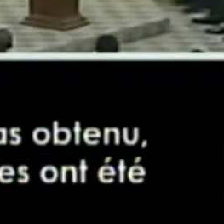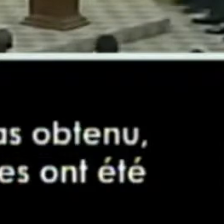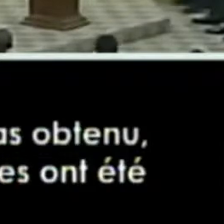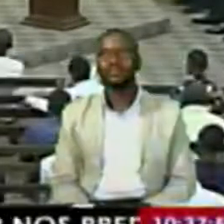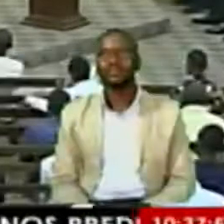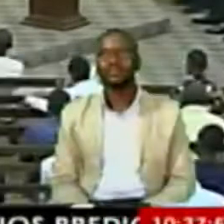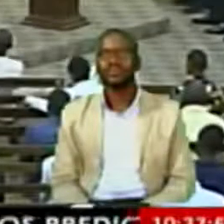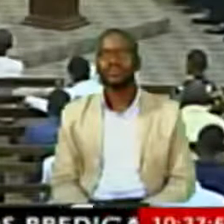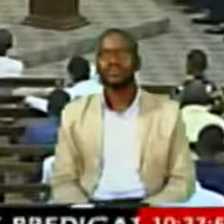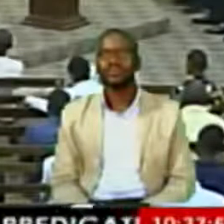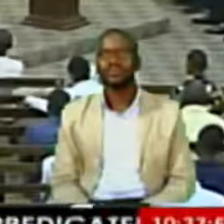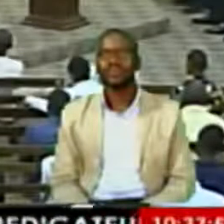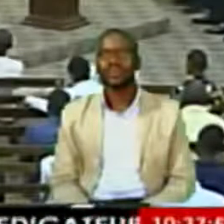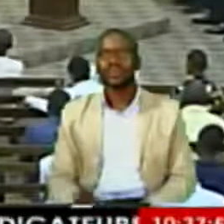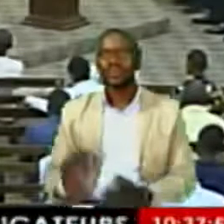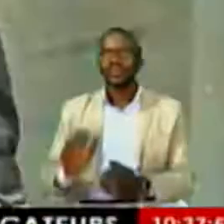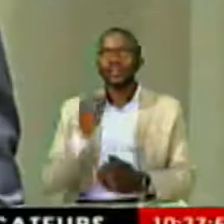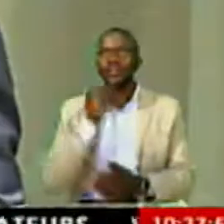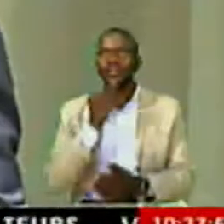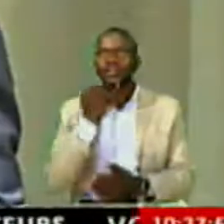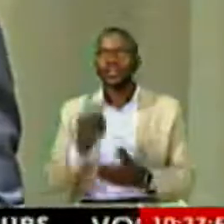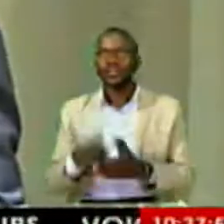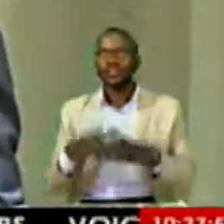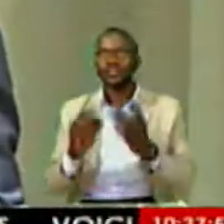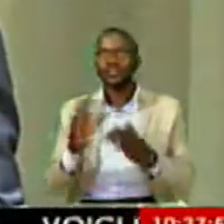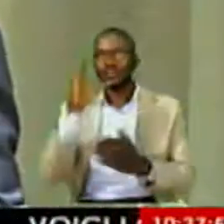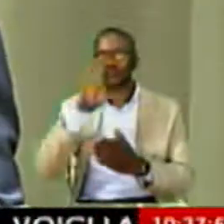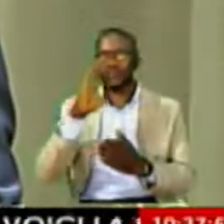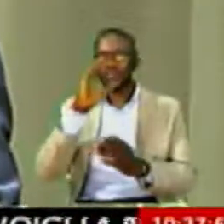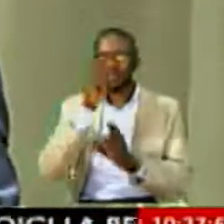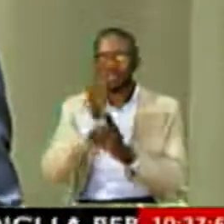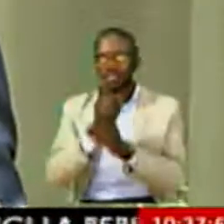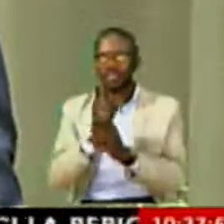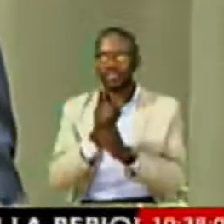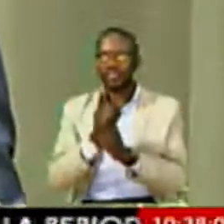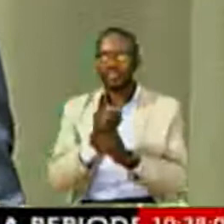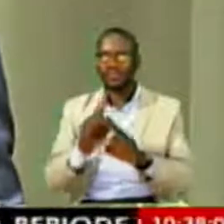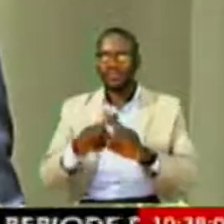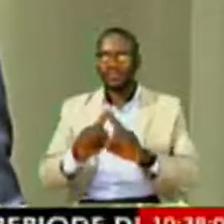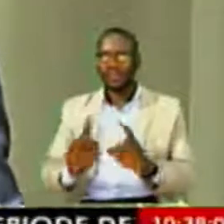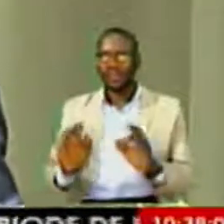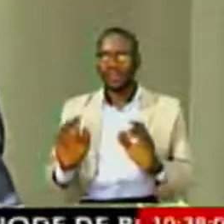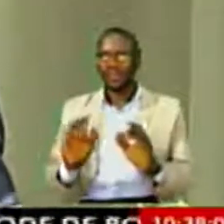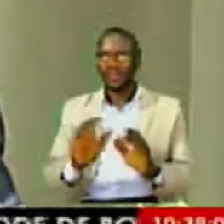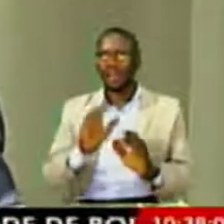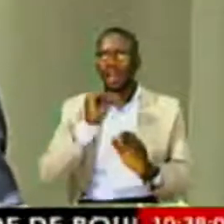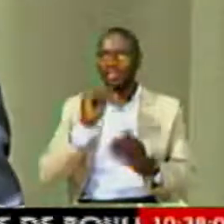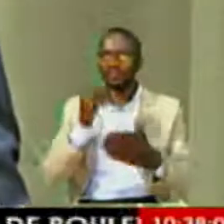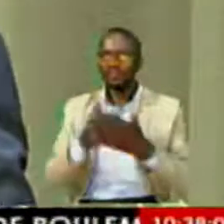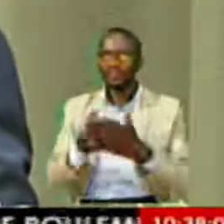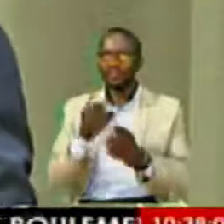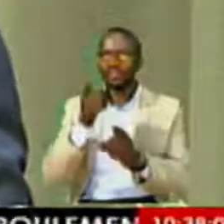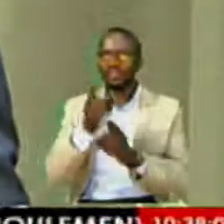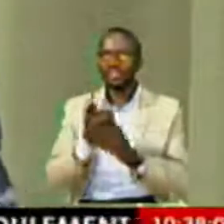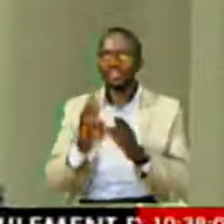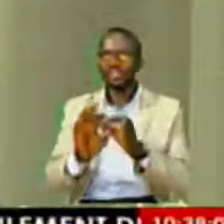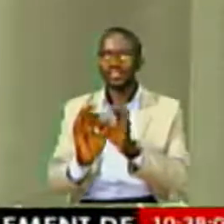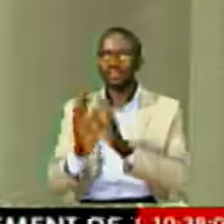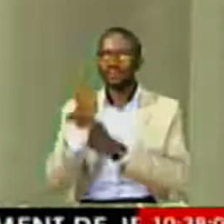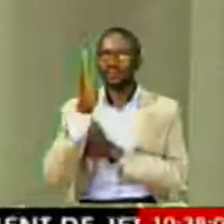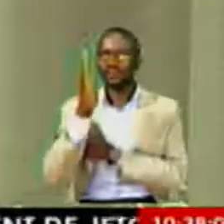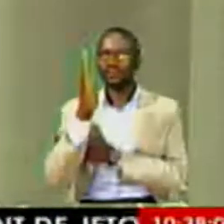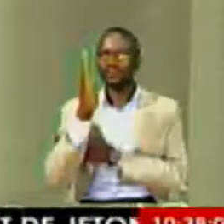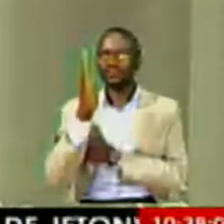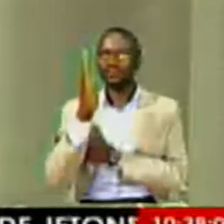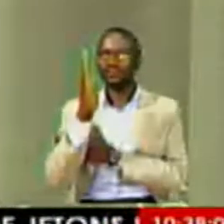Israël cherchait la justice. Israel was looking for righteousness. Mais il n'a pas atteint la justice de Dieu. But he did not receive it.